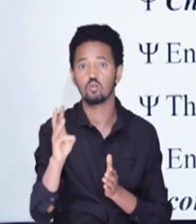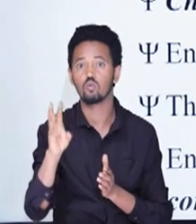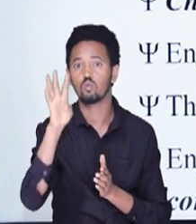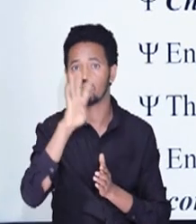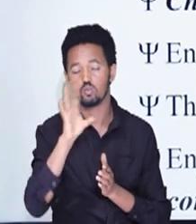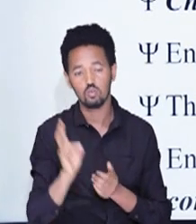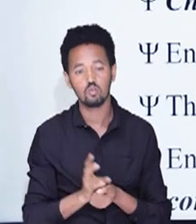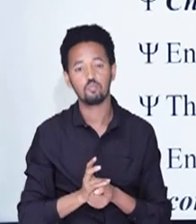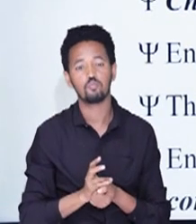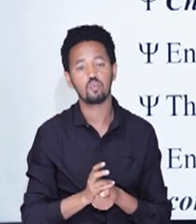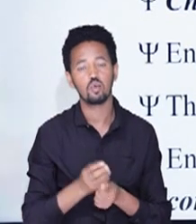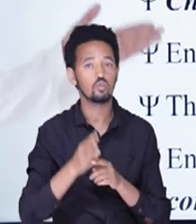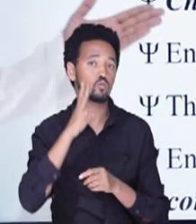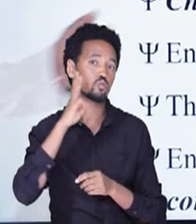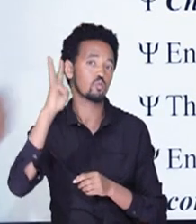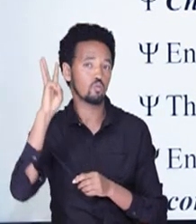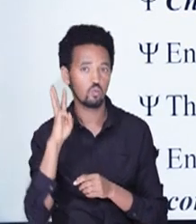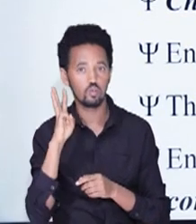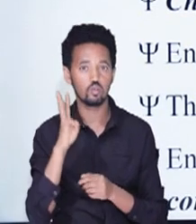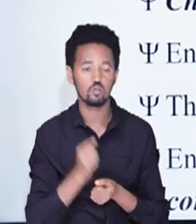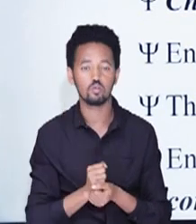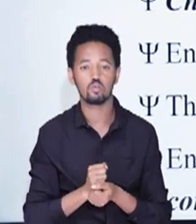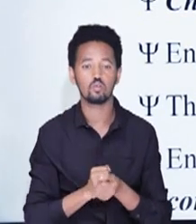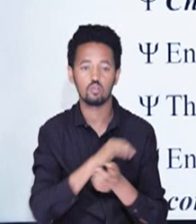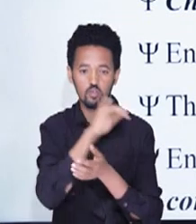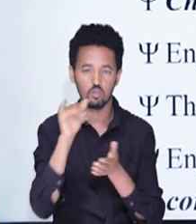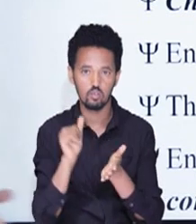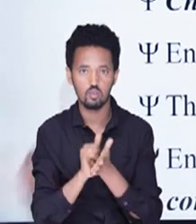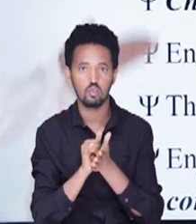1649. Charles I was beheaded. Then